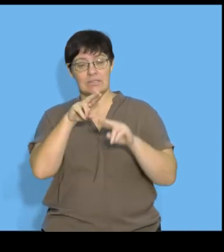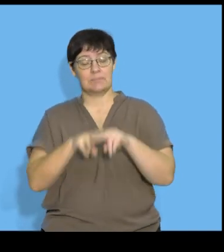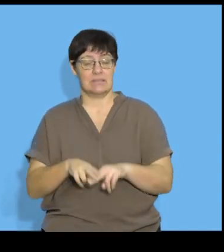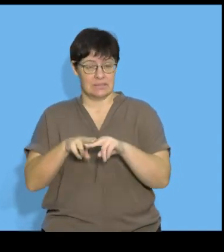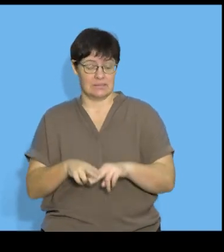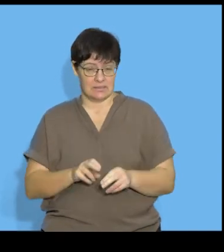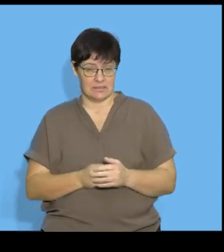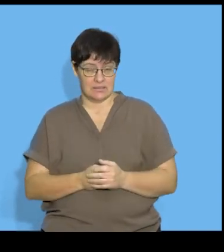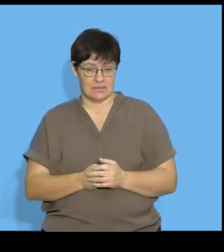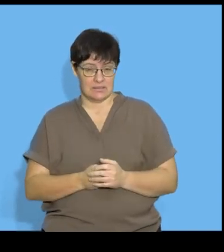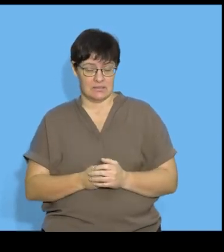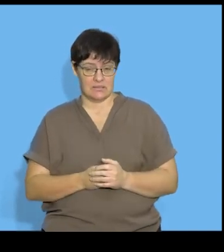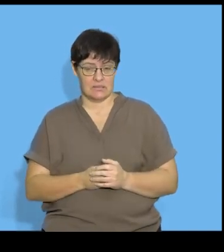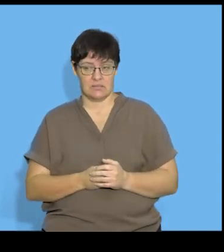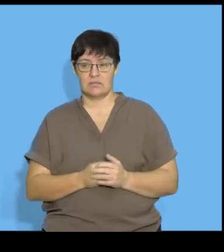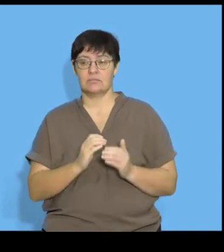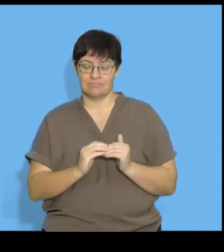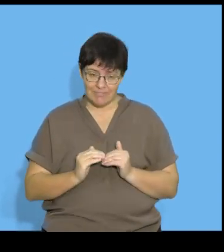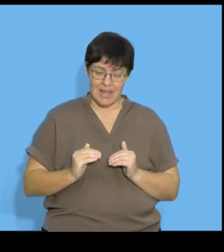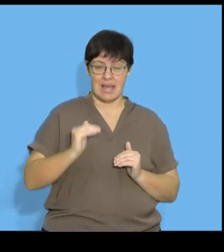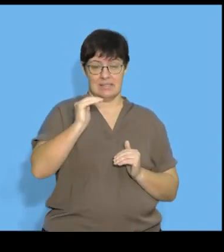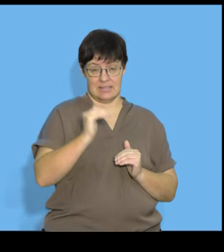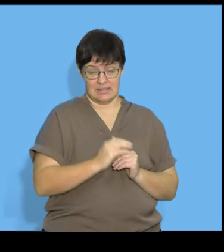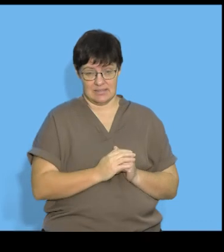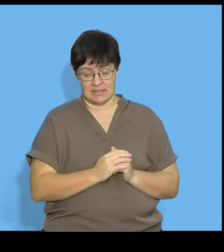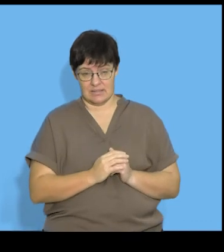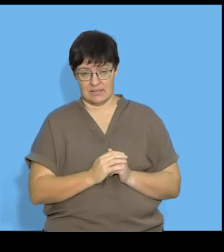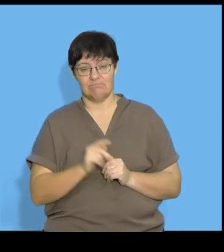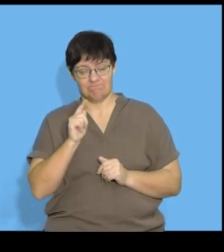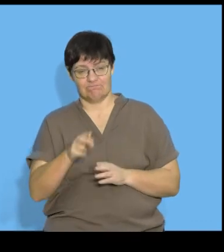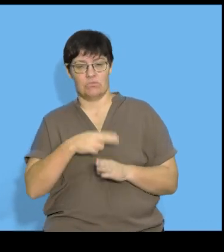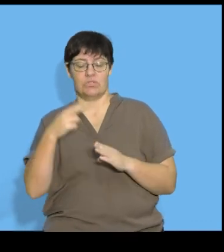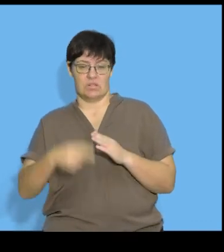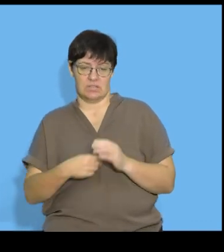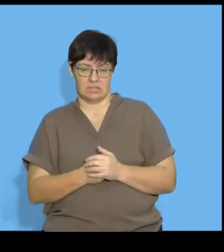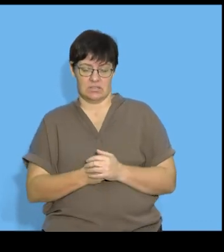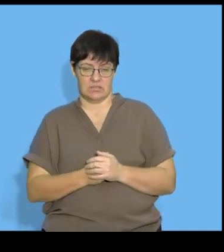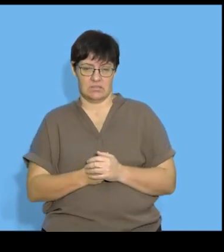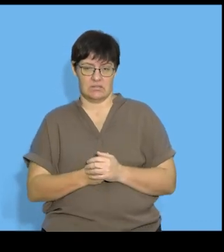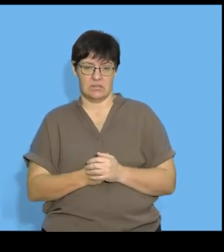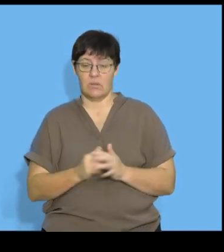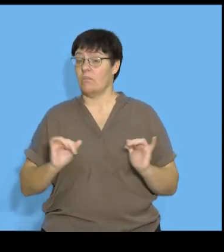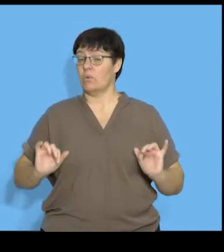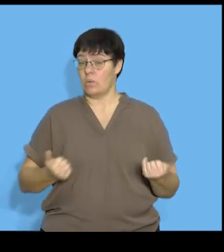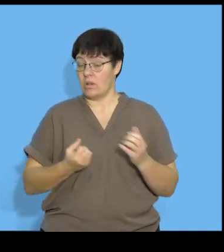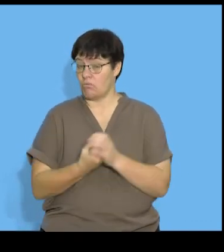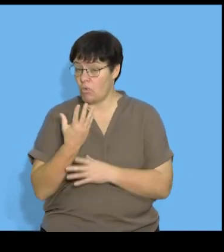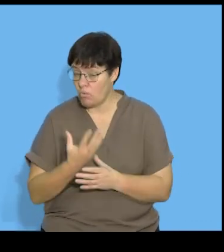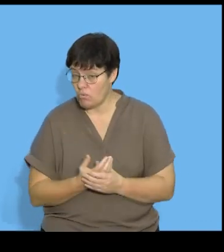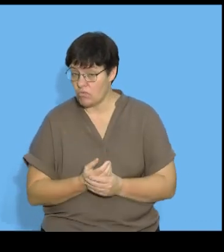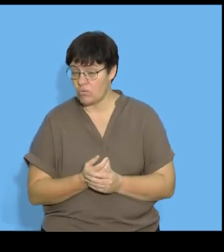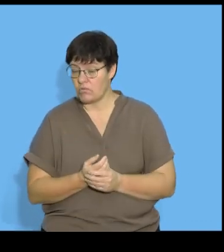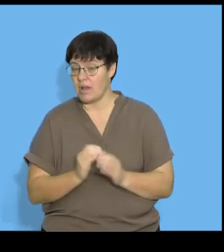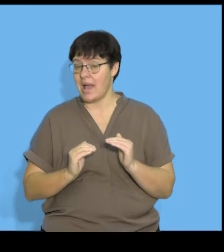it was the height. That's my results. What am I looking at? How well did they grow? The height of the